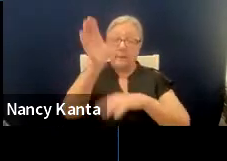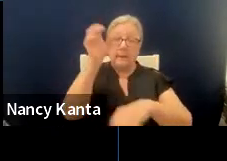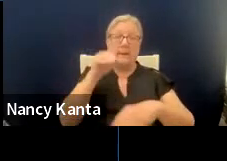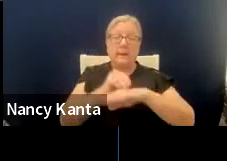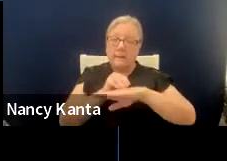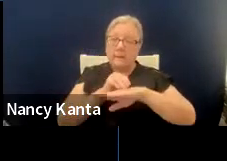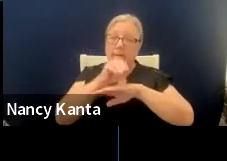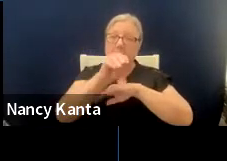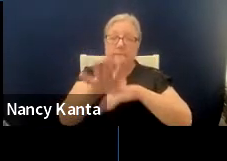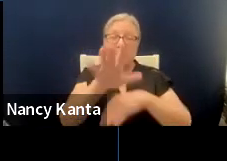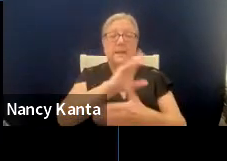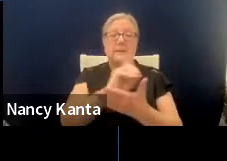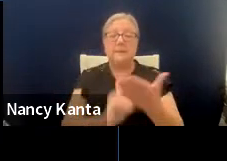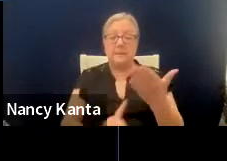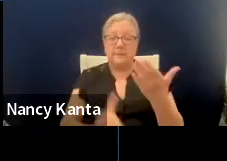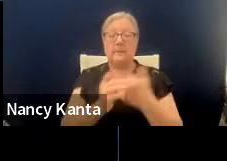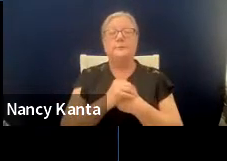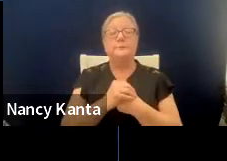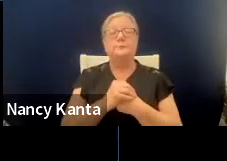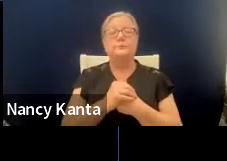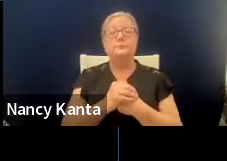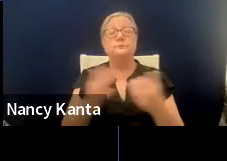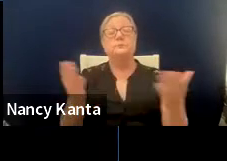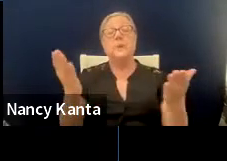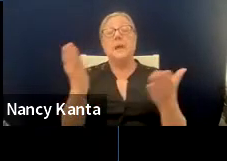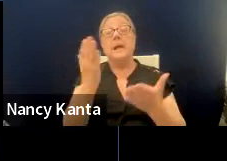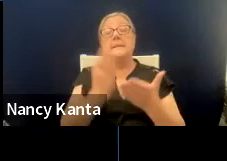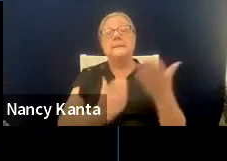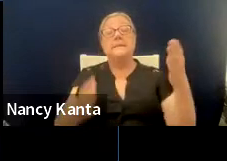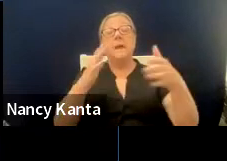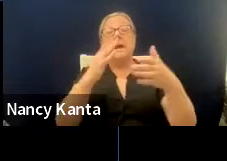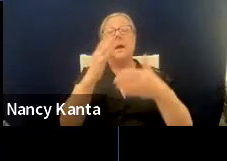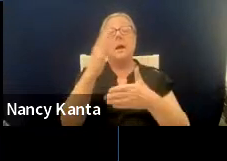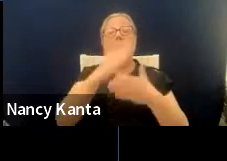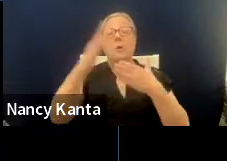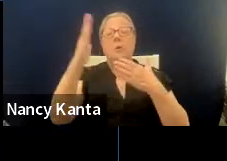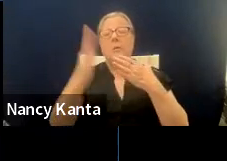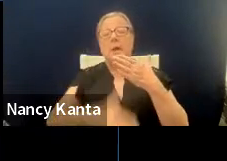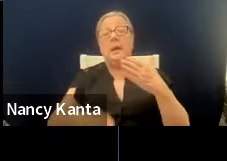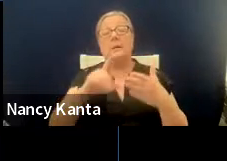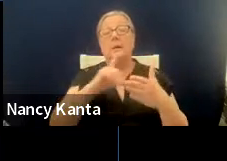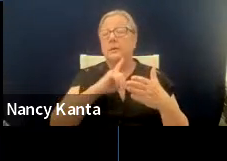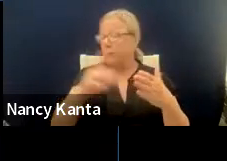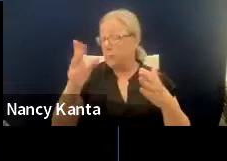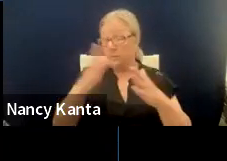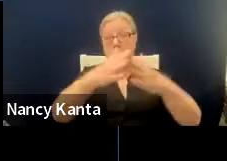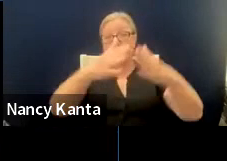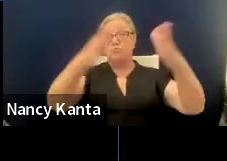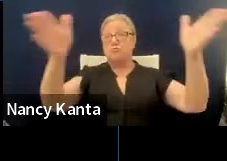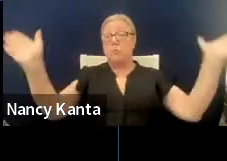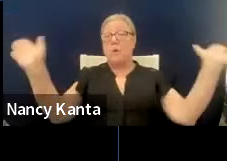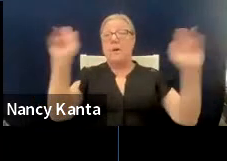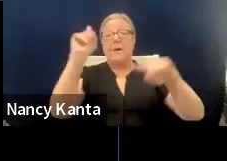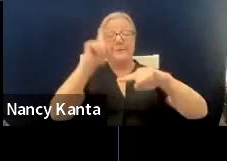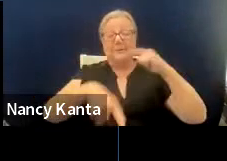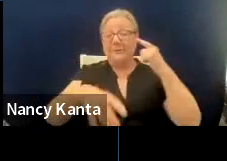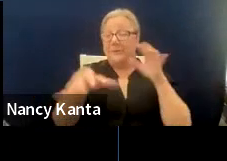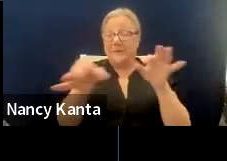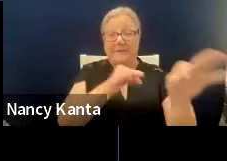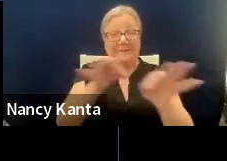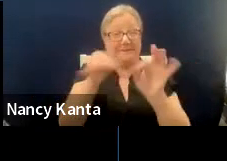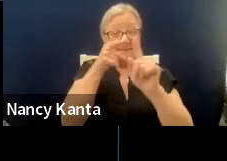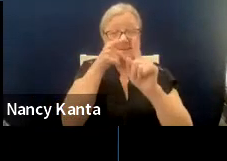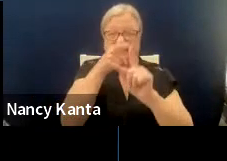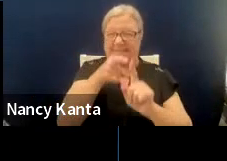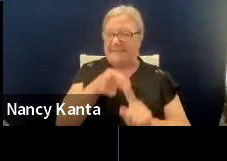build. Some of these outcomes are so broad that it's very difficult to respond specifically with the